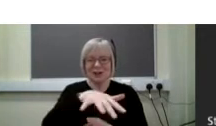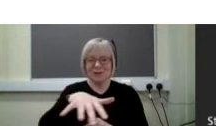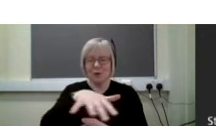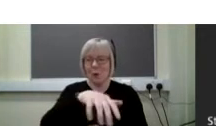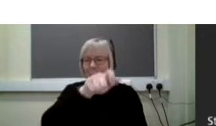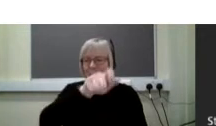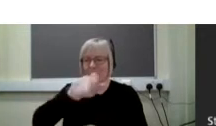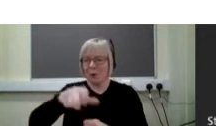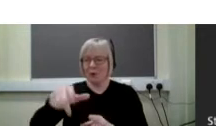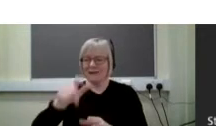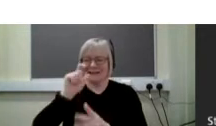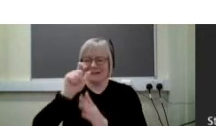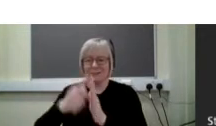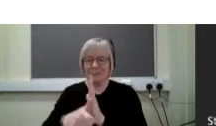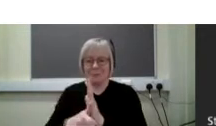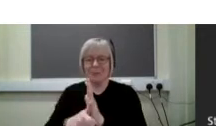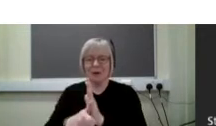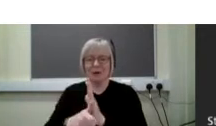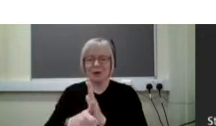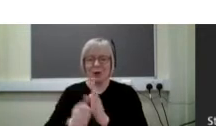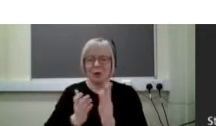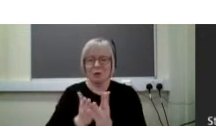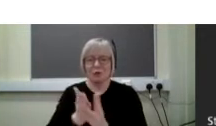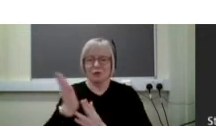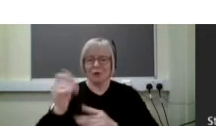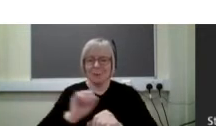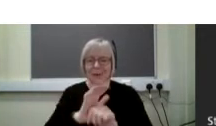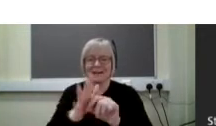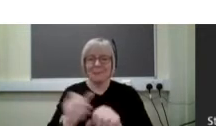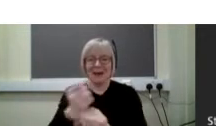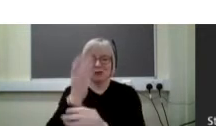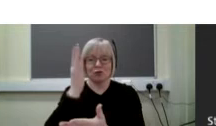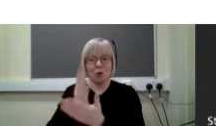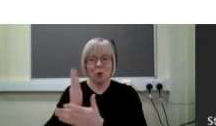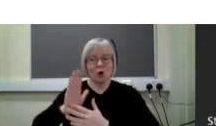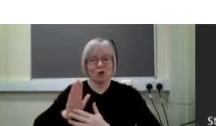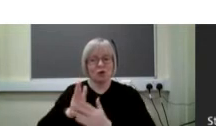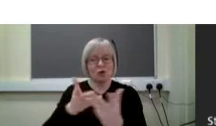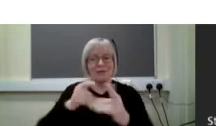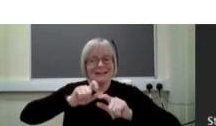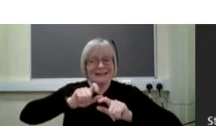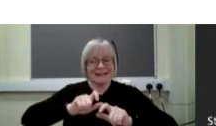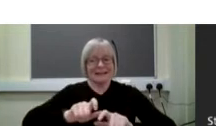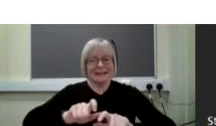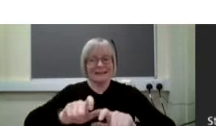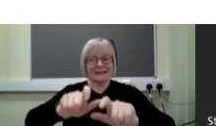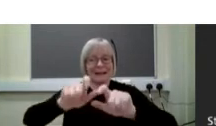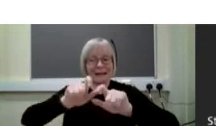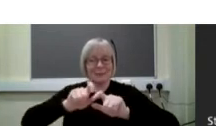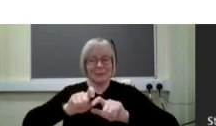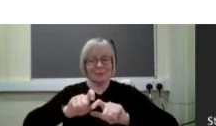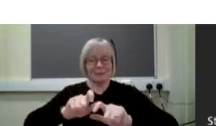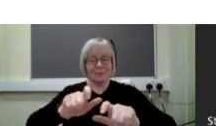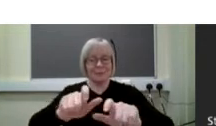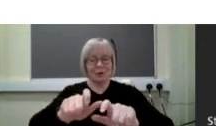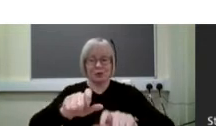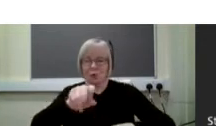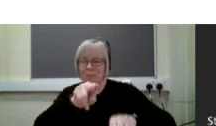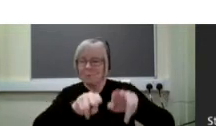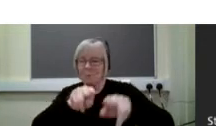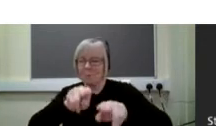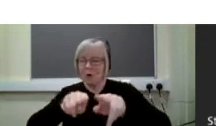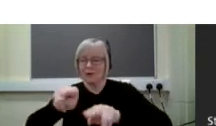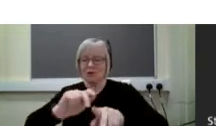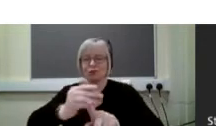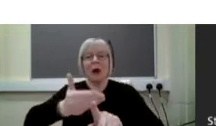during pandemics to ensure continuity of services and to monitor their rights and to protect their